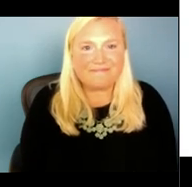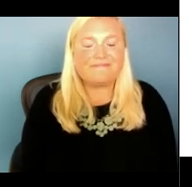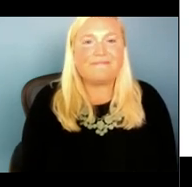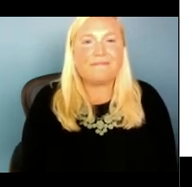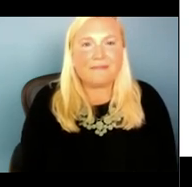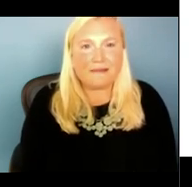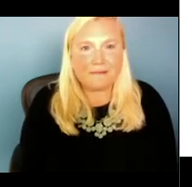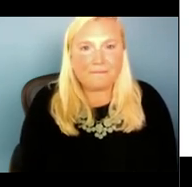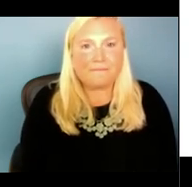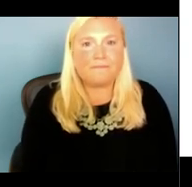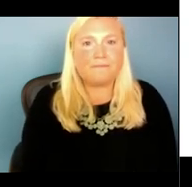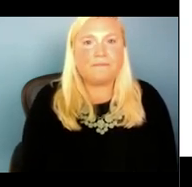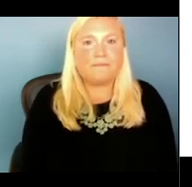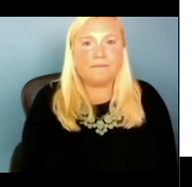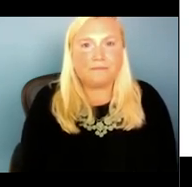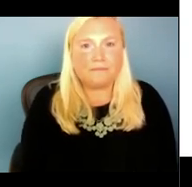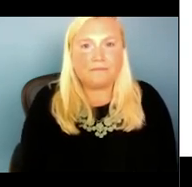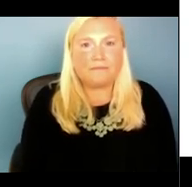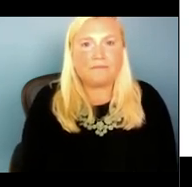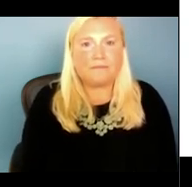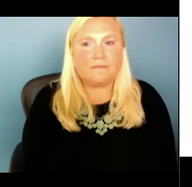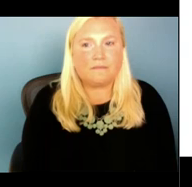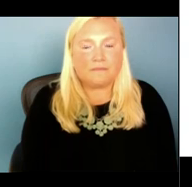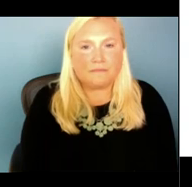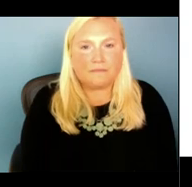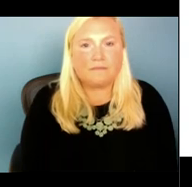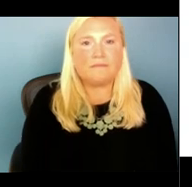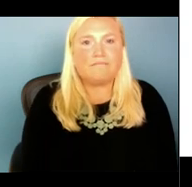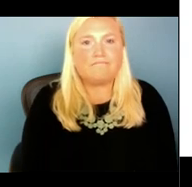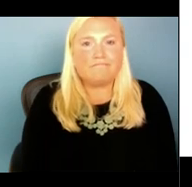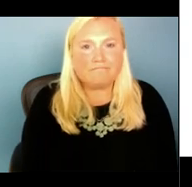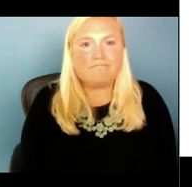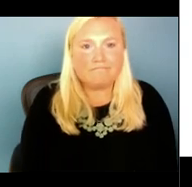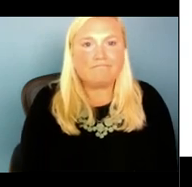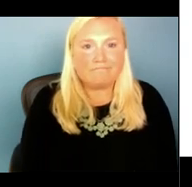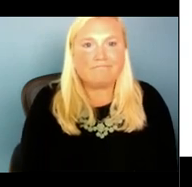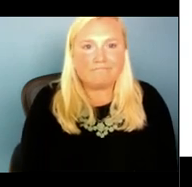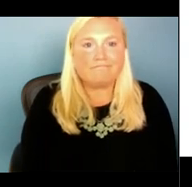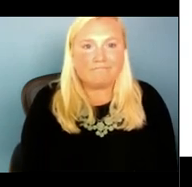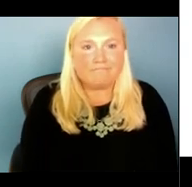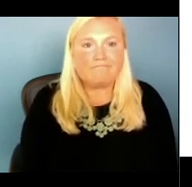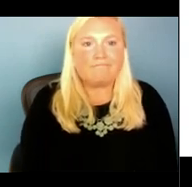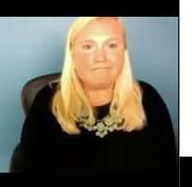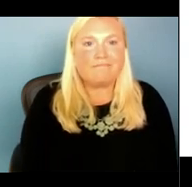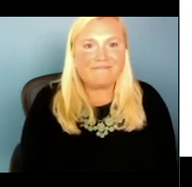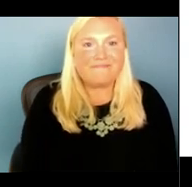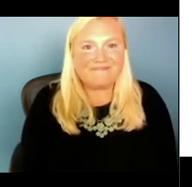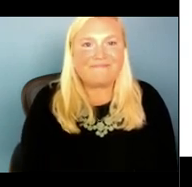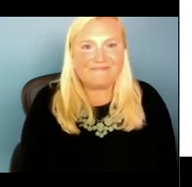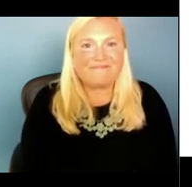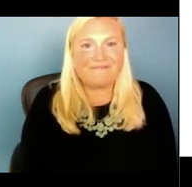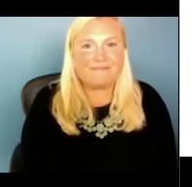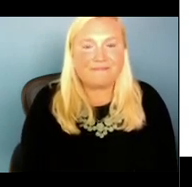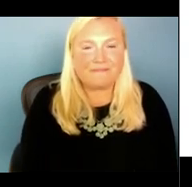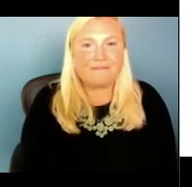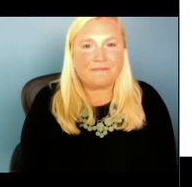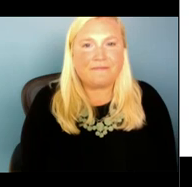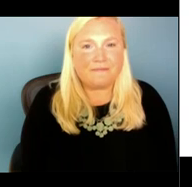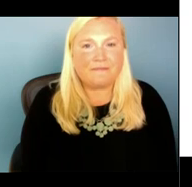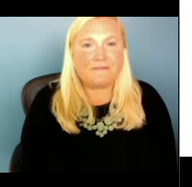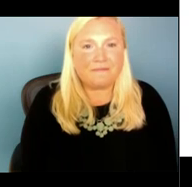speech behavior, but rather as helping them learn to cope with the fact that they slip sometimes when they're walking. They get